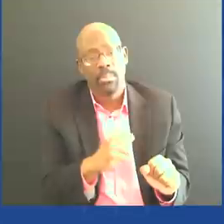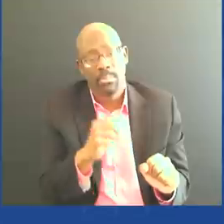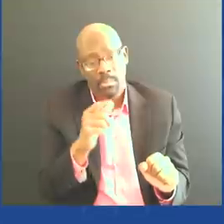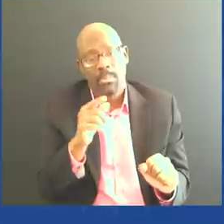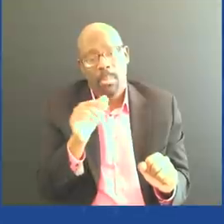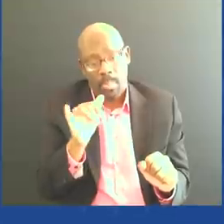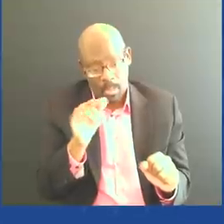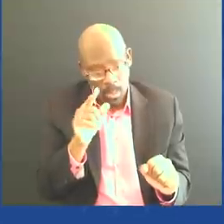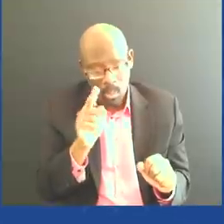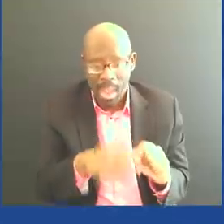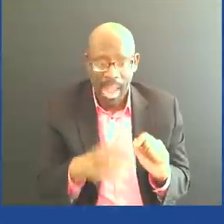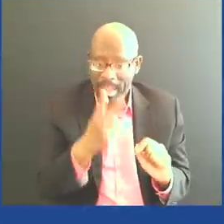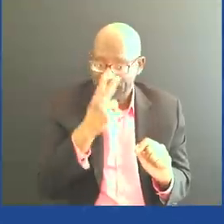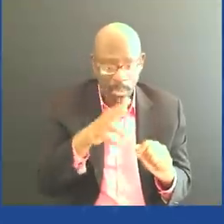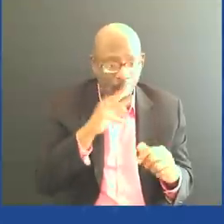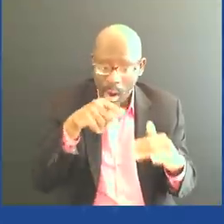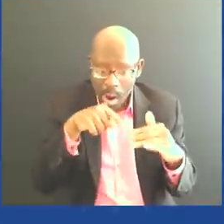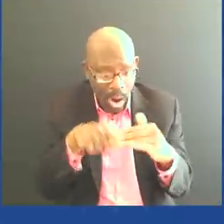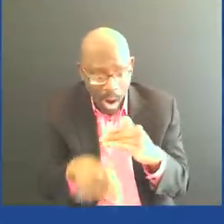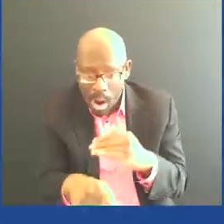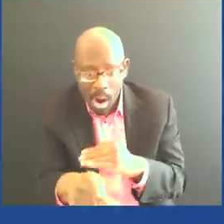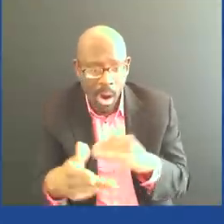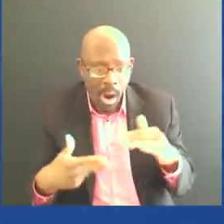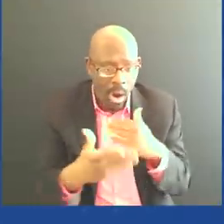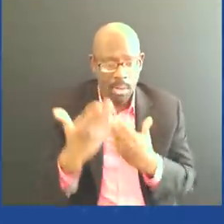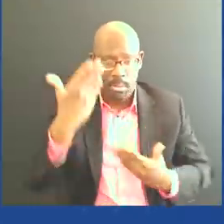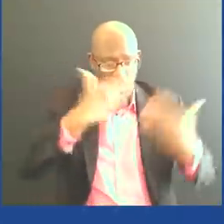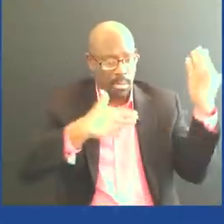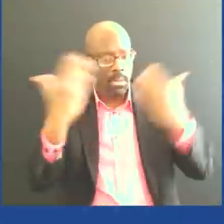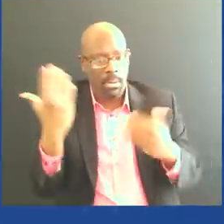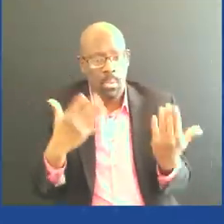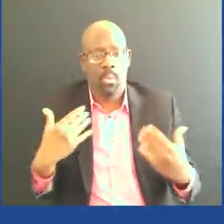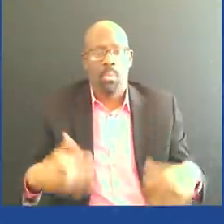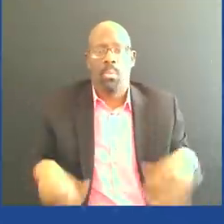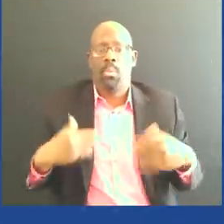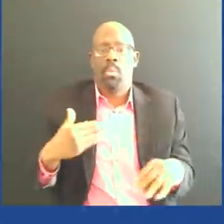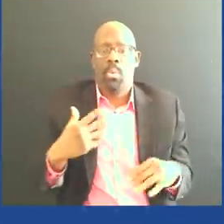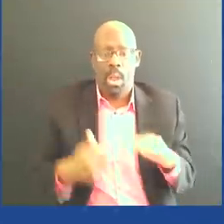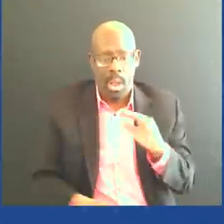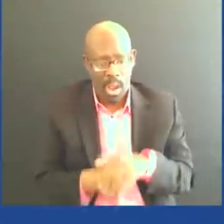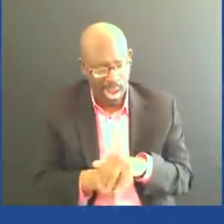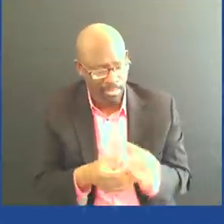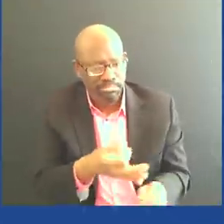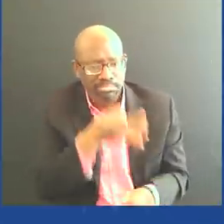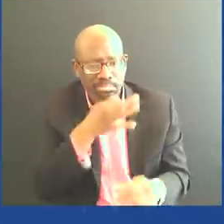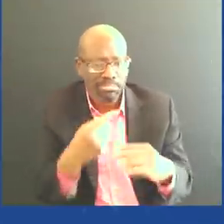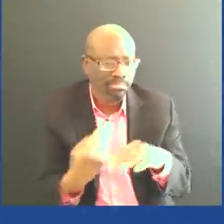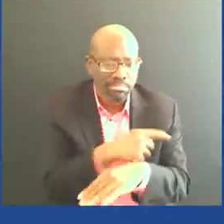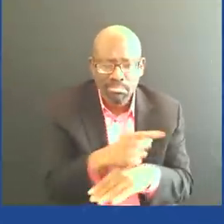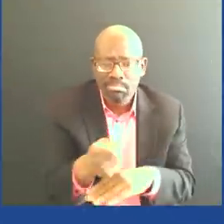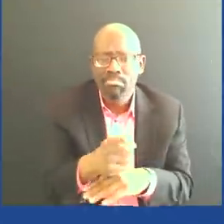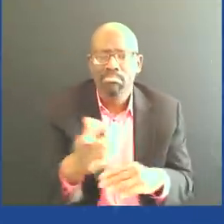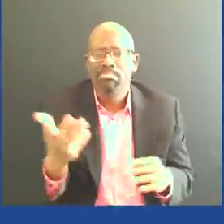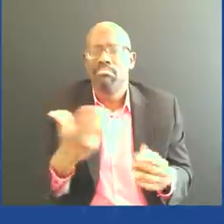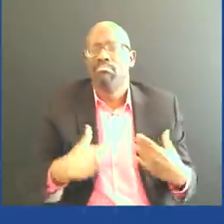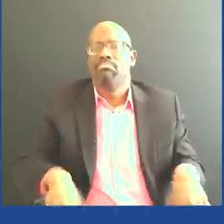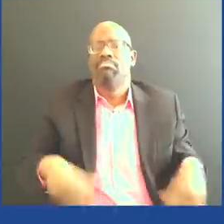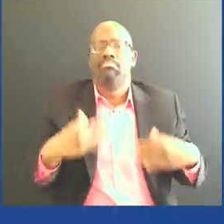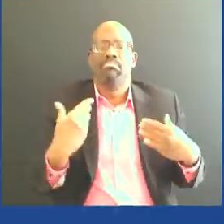foes. Capable of dominating across the spectrum of warfare, she excels in all her assigned